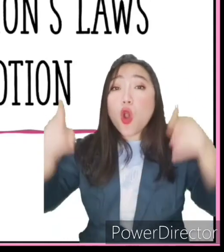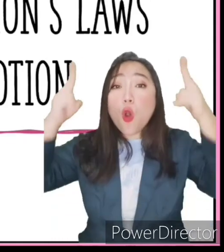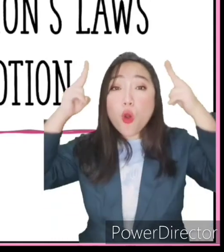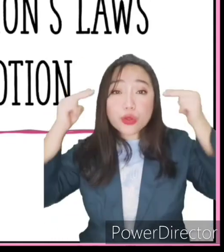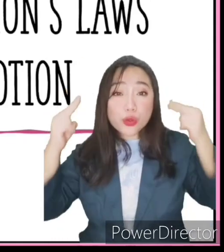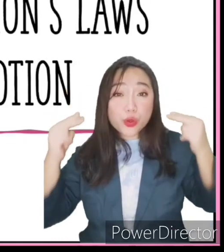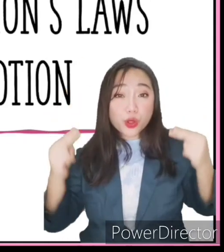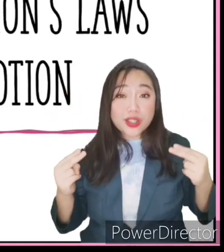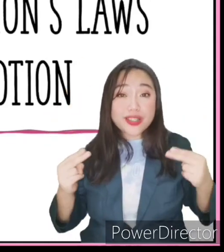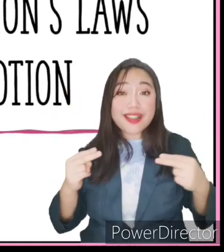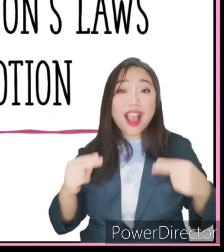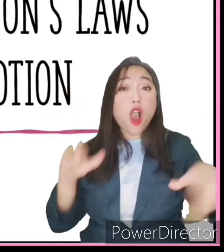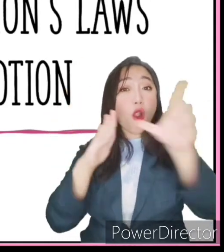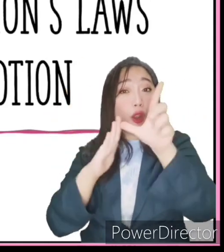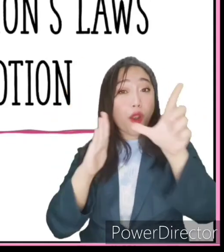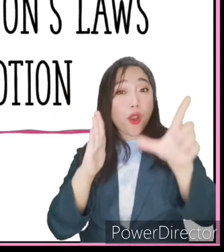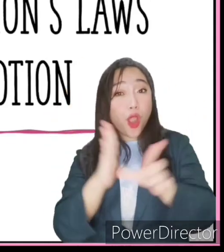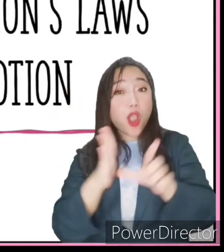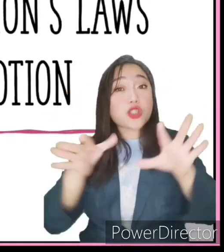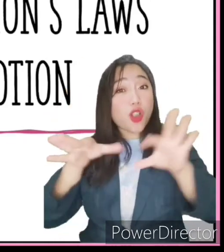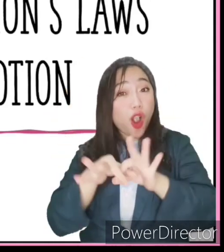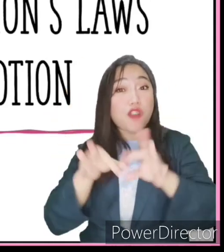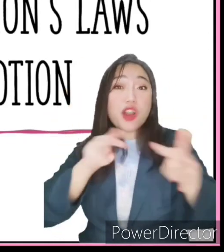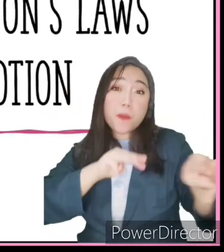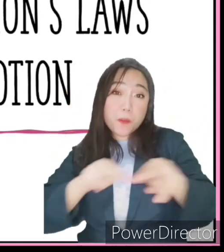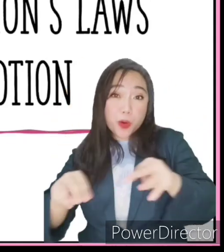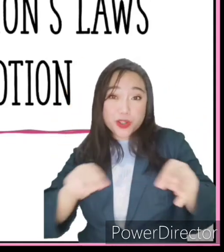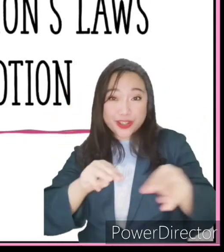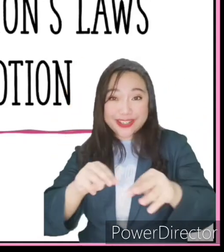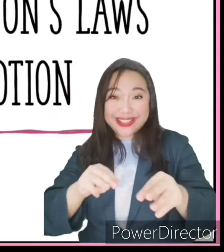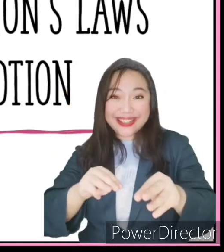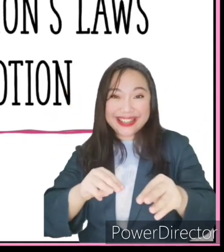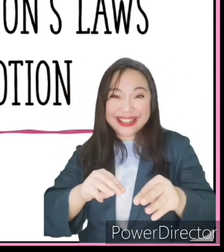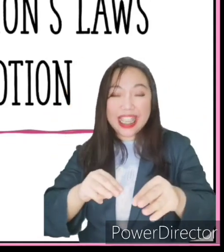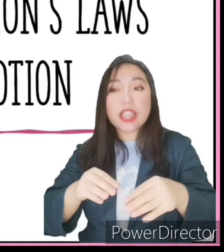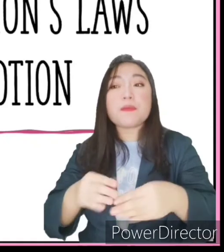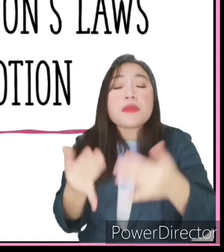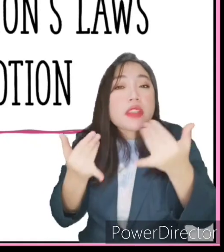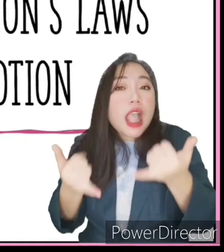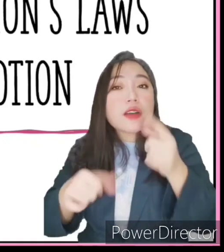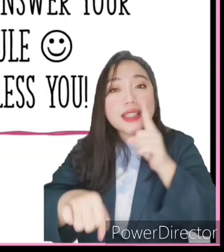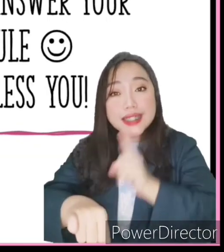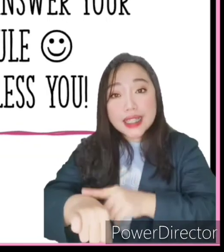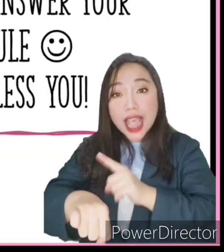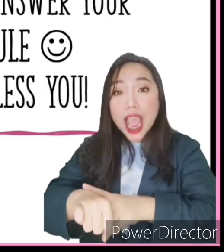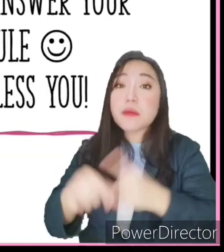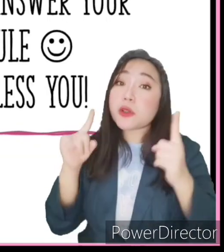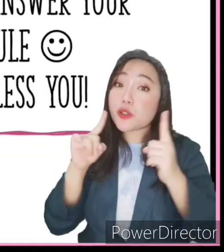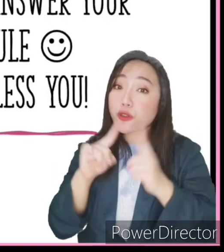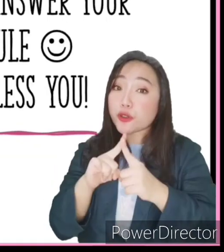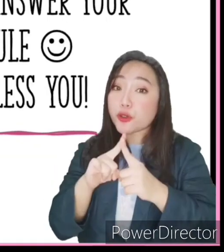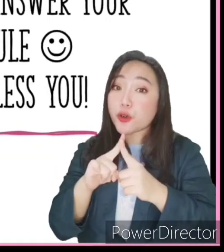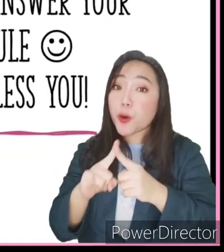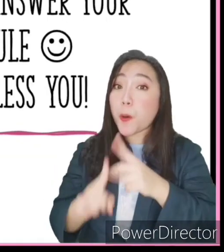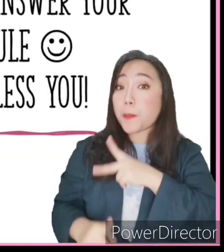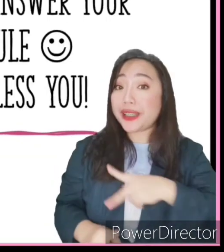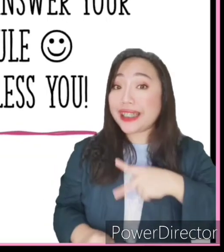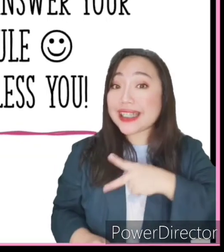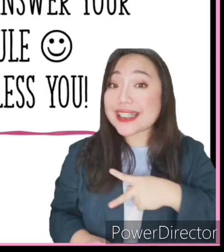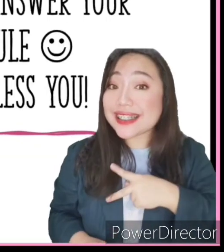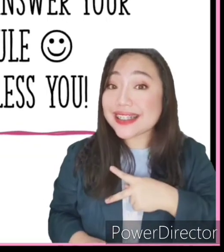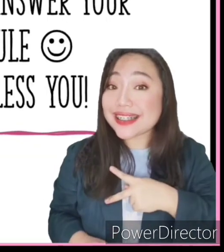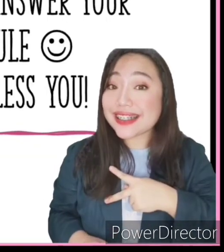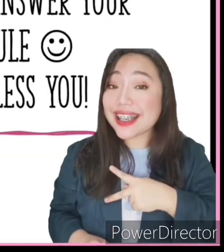Newton's laws of motion. Now it's time to answer your